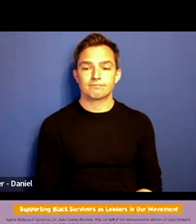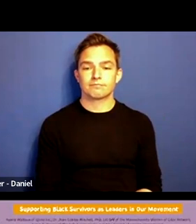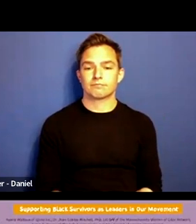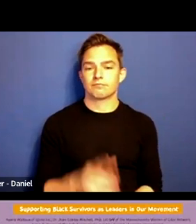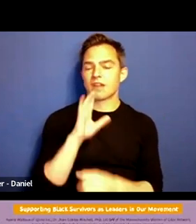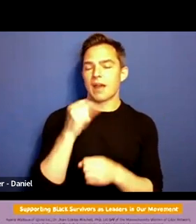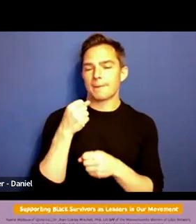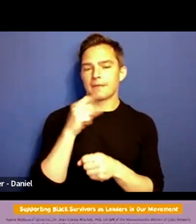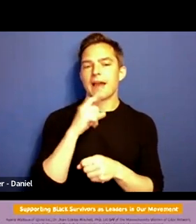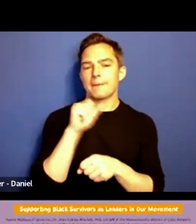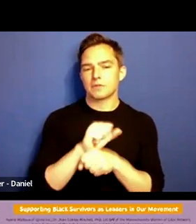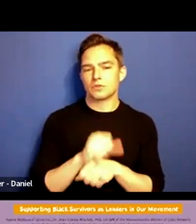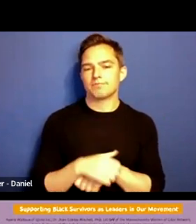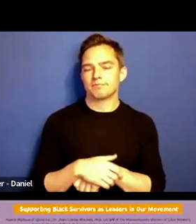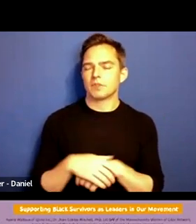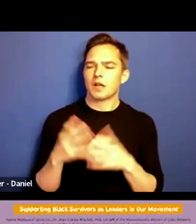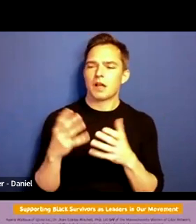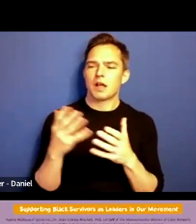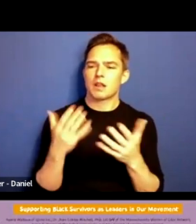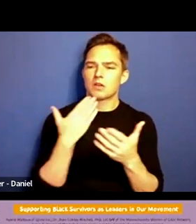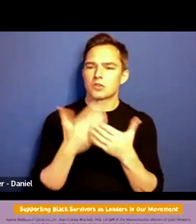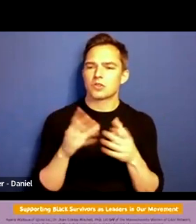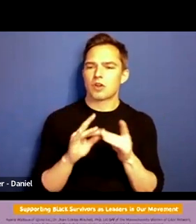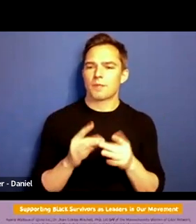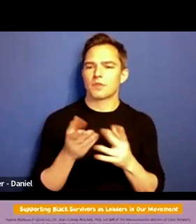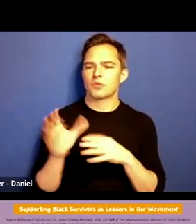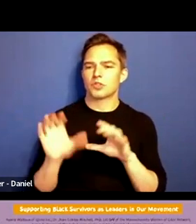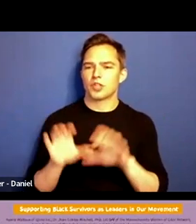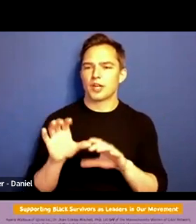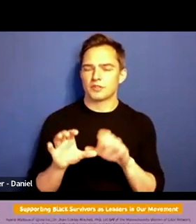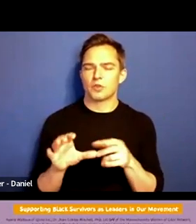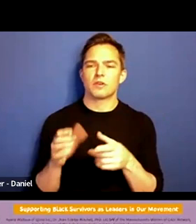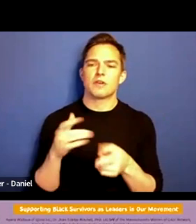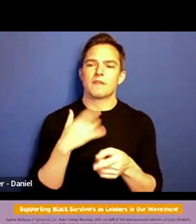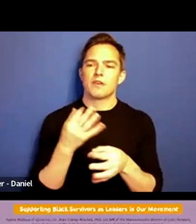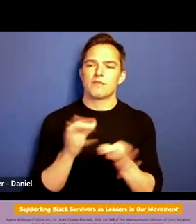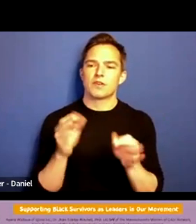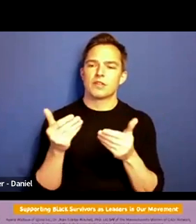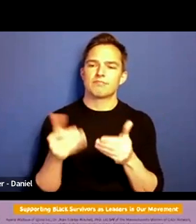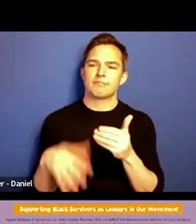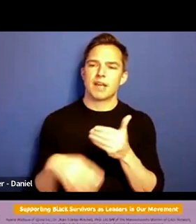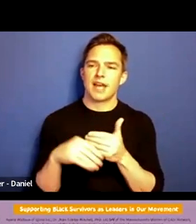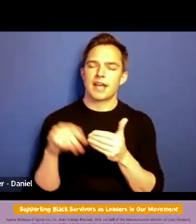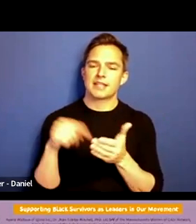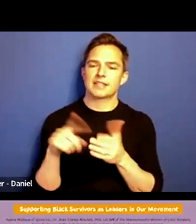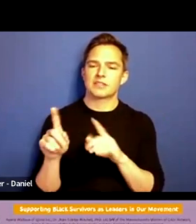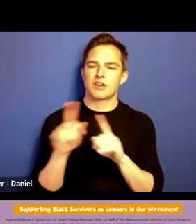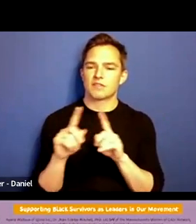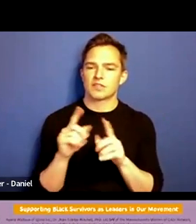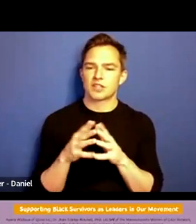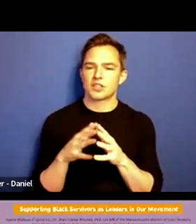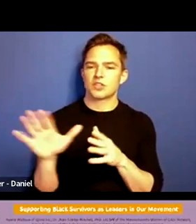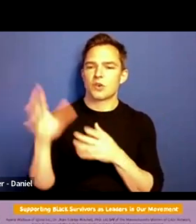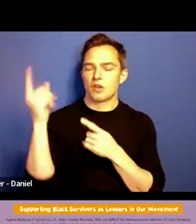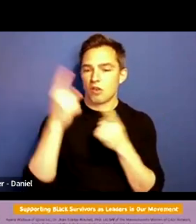Absolutely. And there are some good comments starting to come through in the chat. So folks, feel free again to keep adding to the conversation your